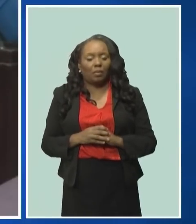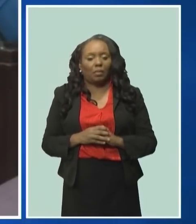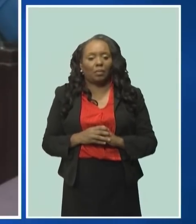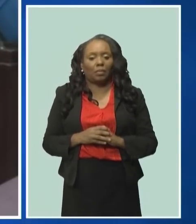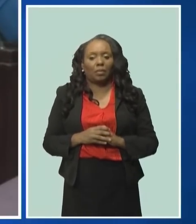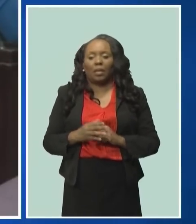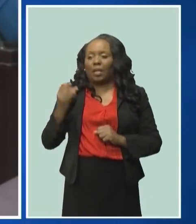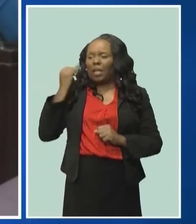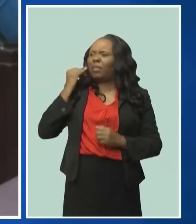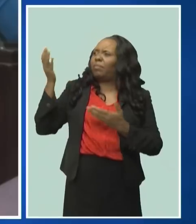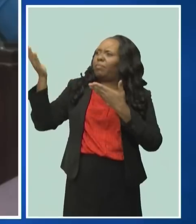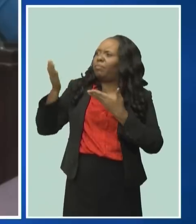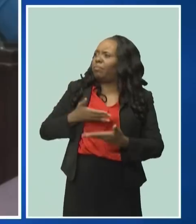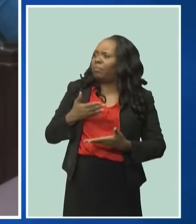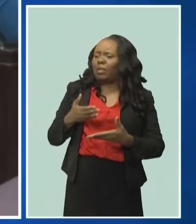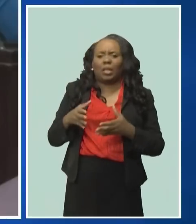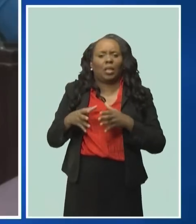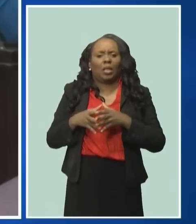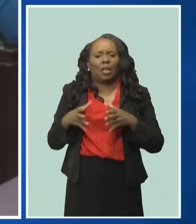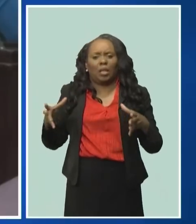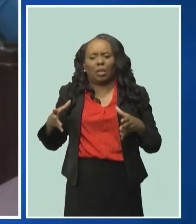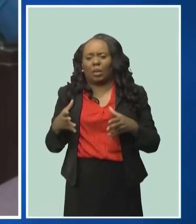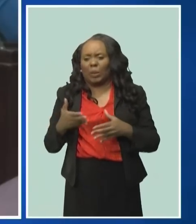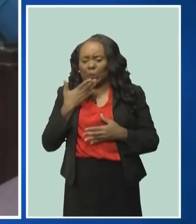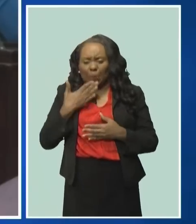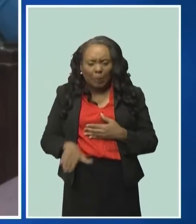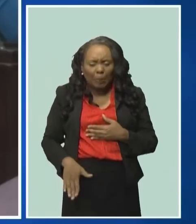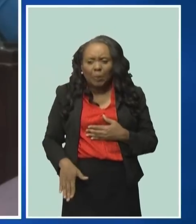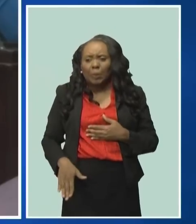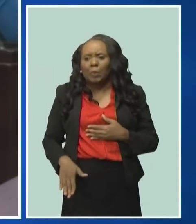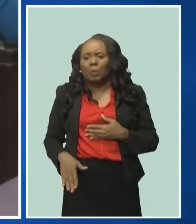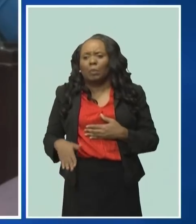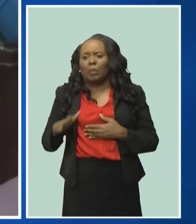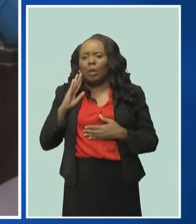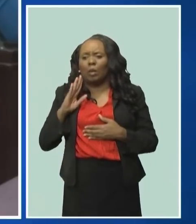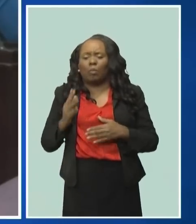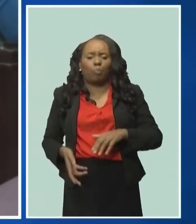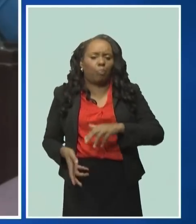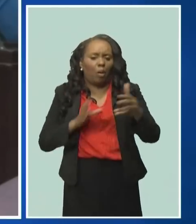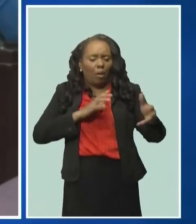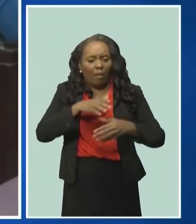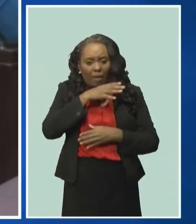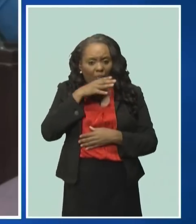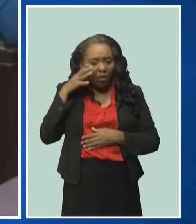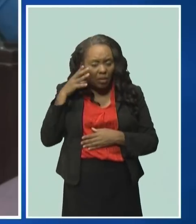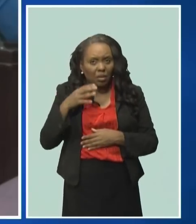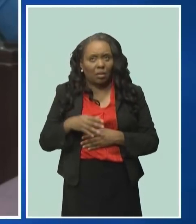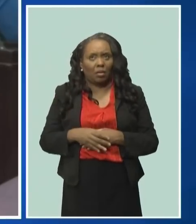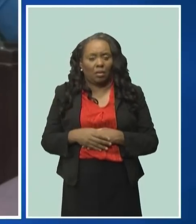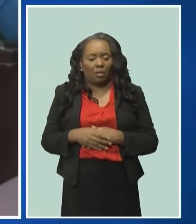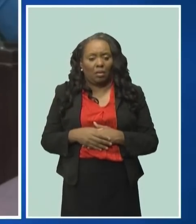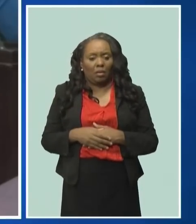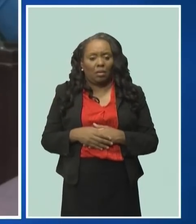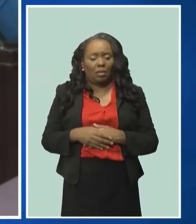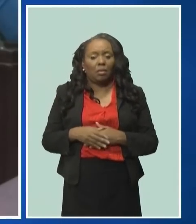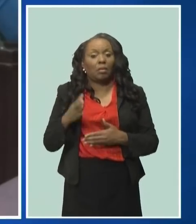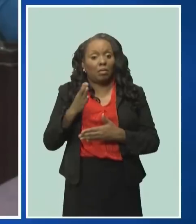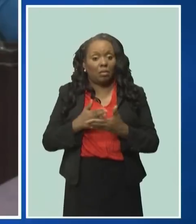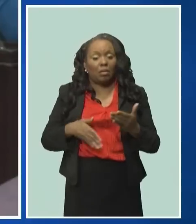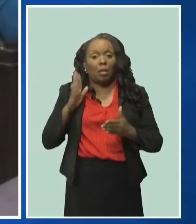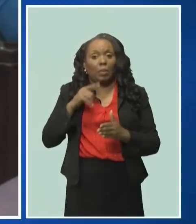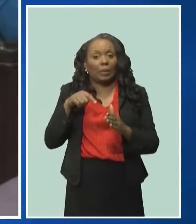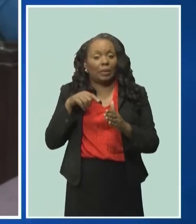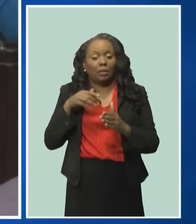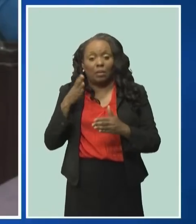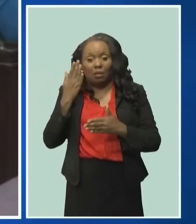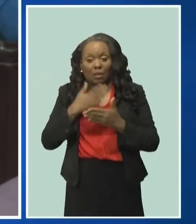react to an entry of one of these pathogens. It will decimate our agricultural industry. Some of them are zoonotic. They will also kill